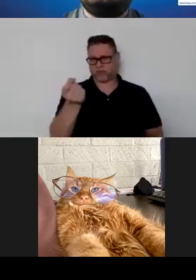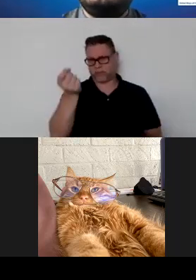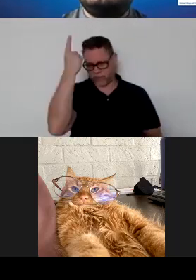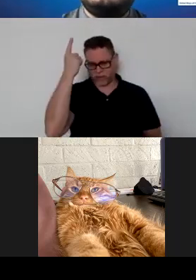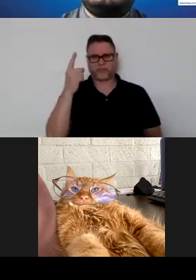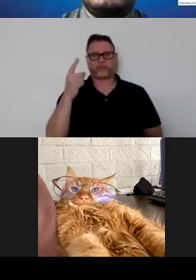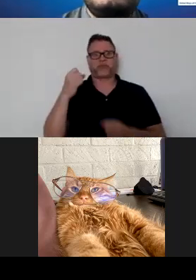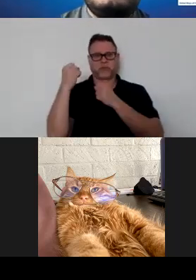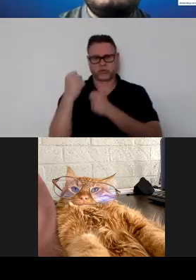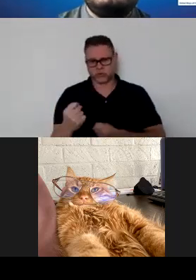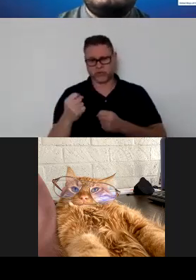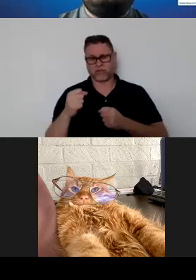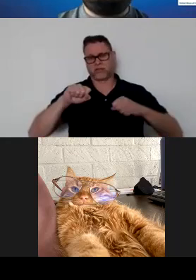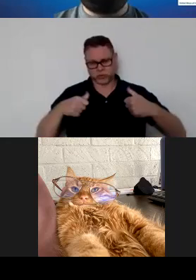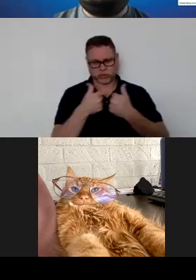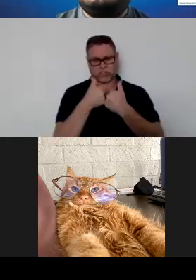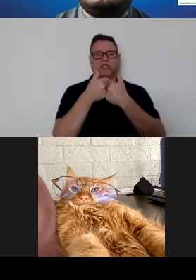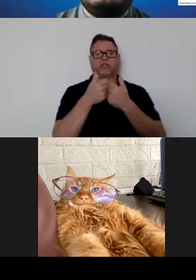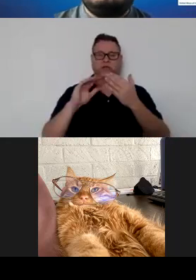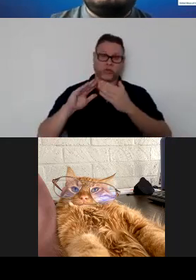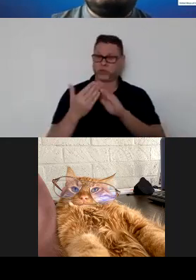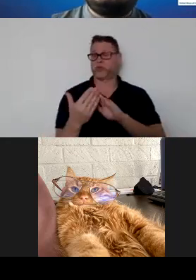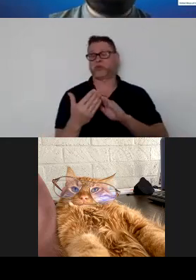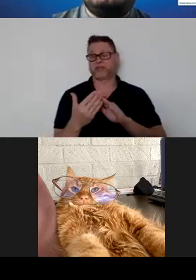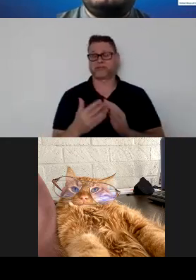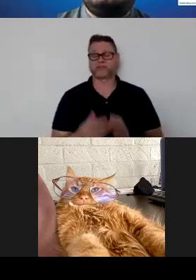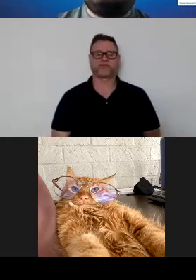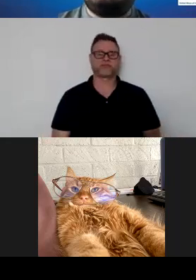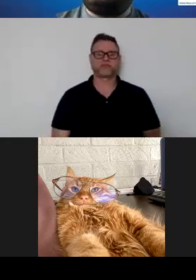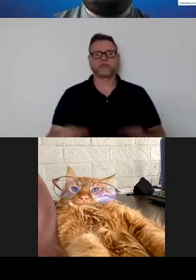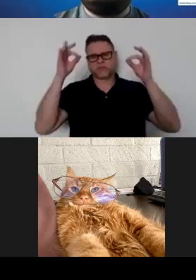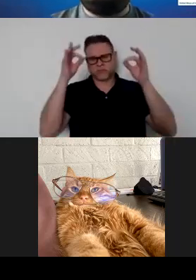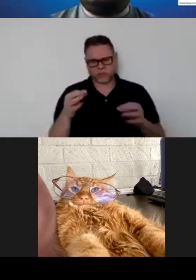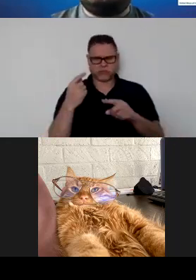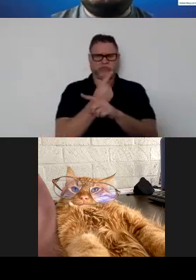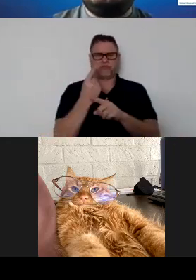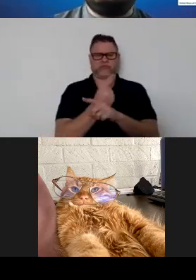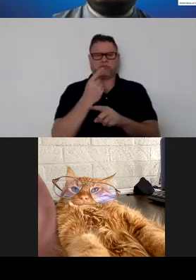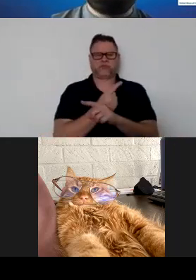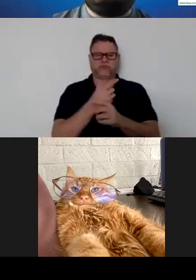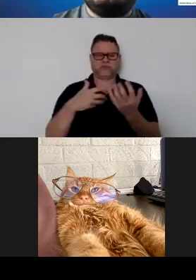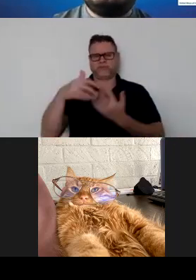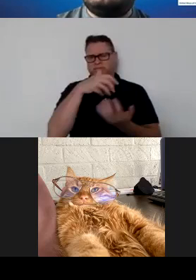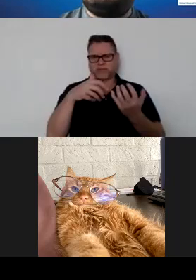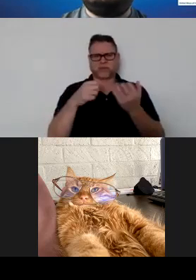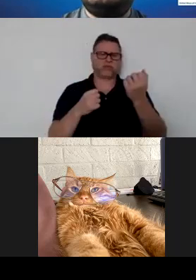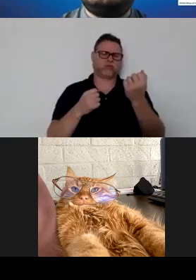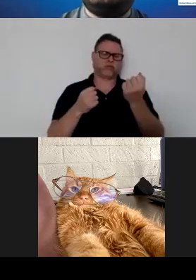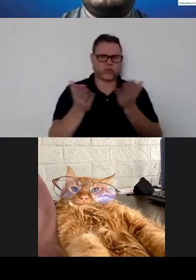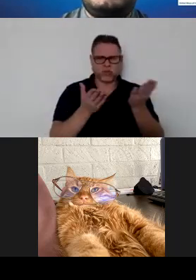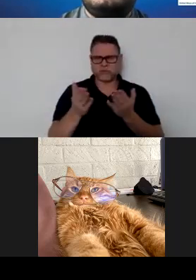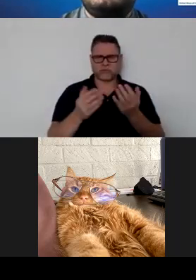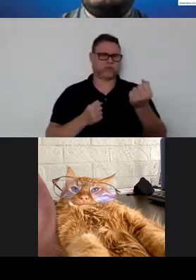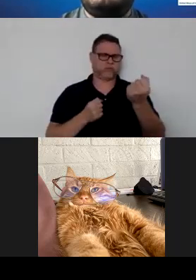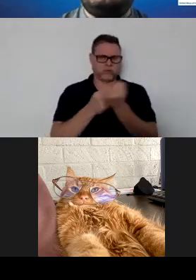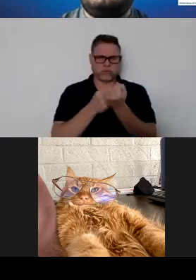the strengths and challenges of the community, and determining the appropriate mix of services, supports, and opportunities that are